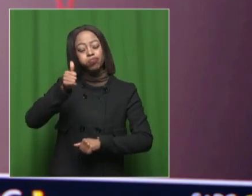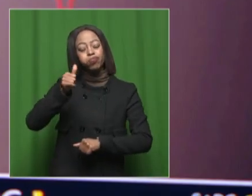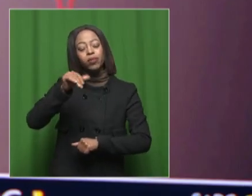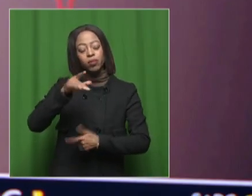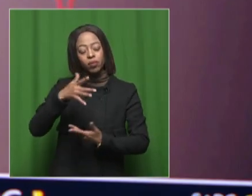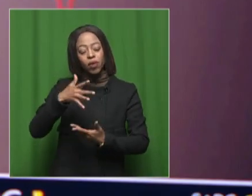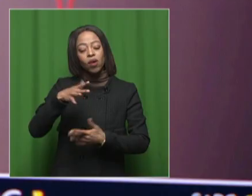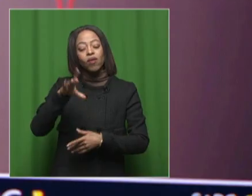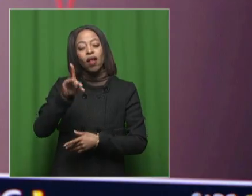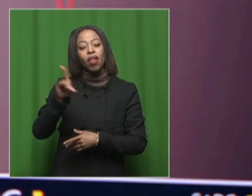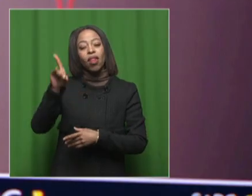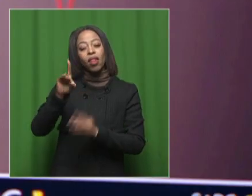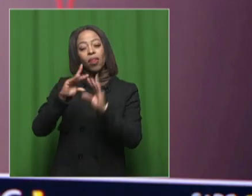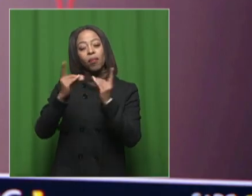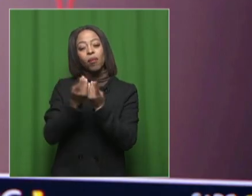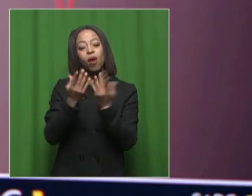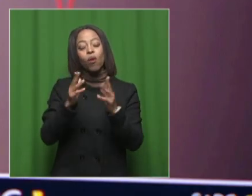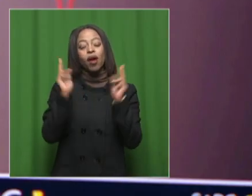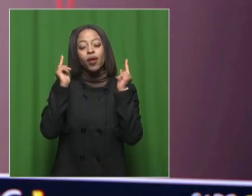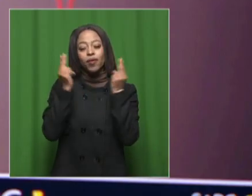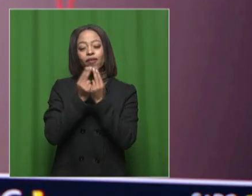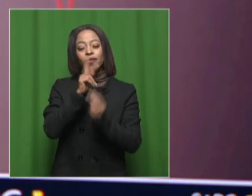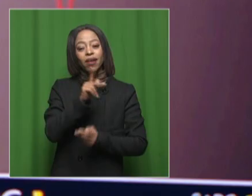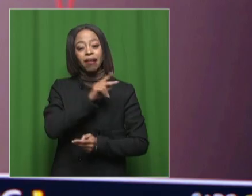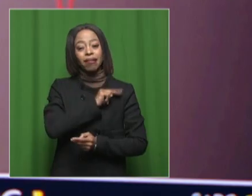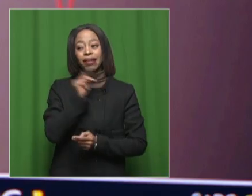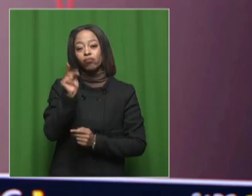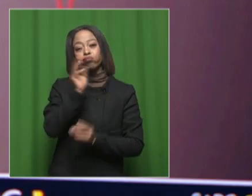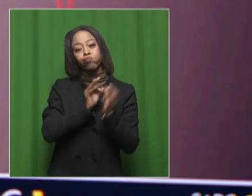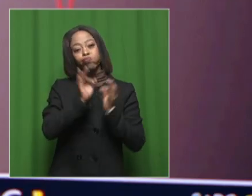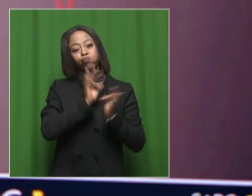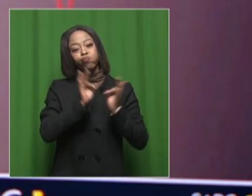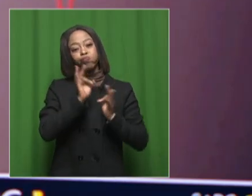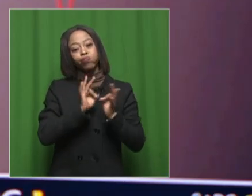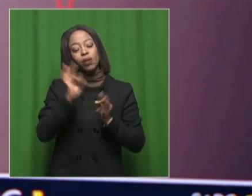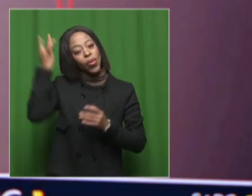Department at the University of KwaZulu Natal, explaining to us what